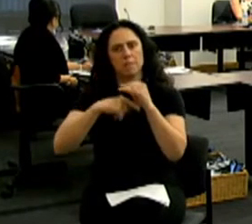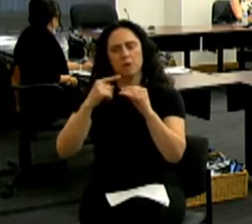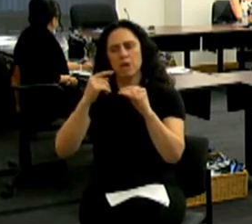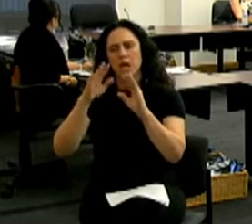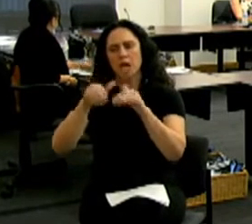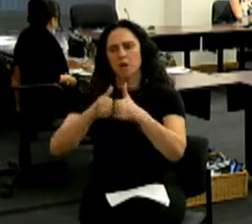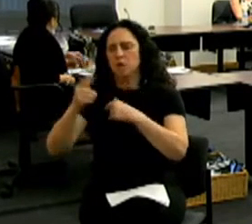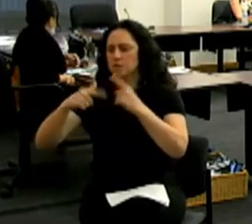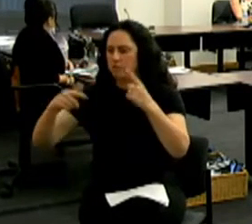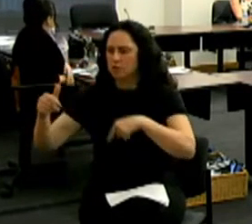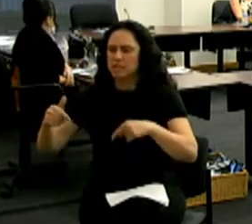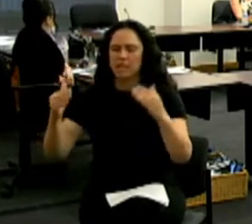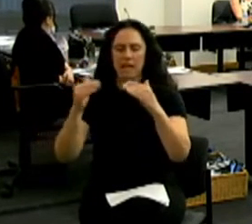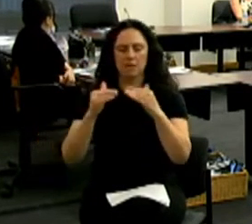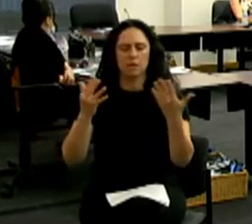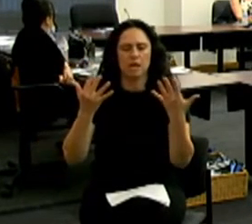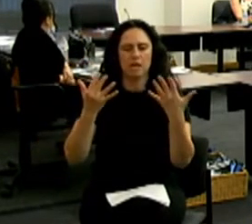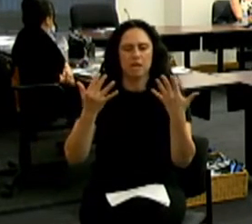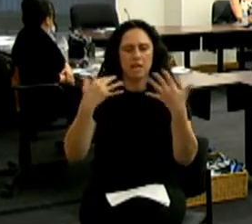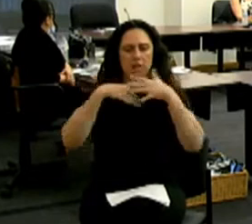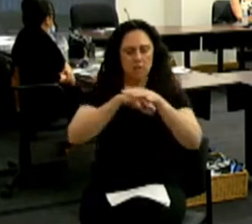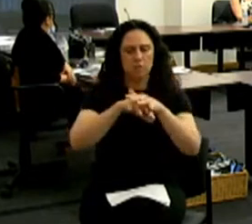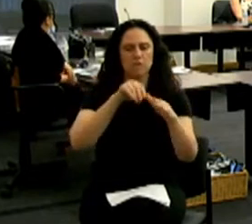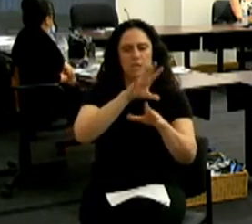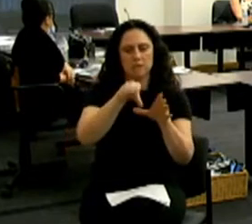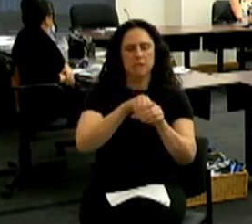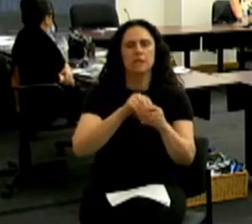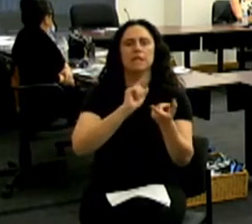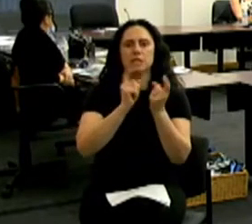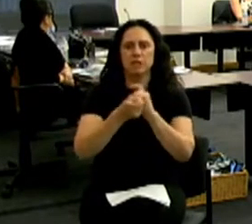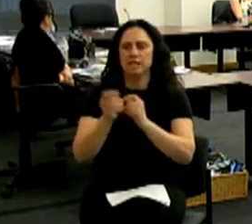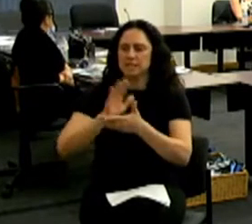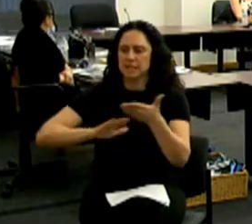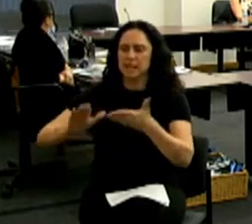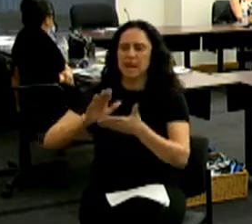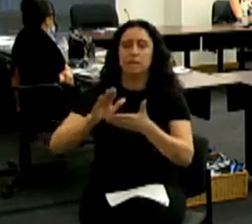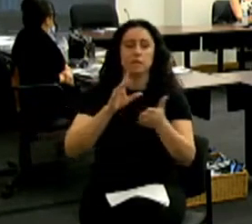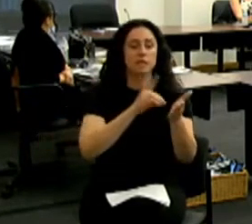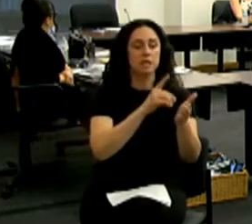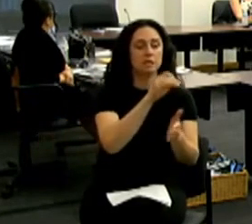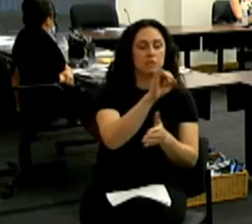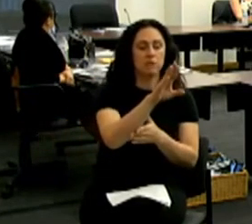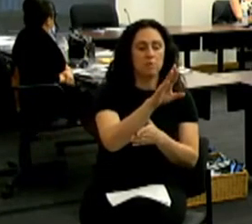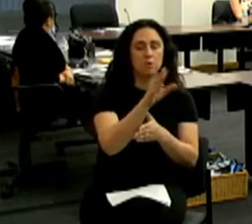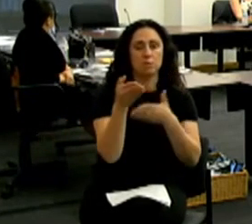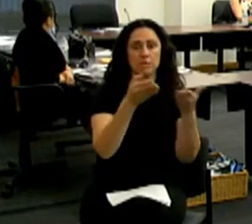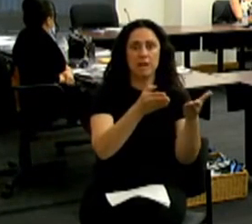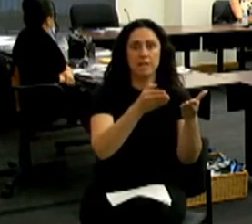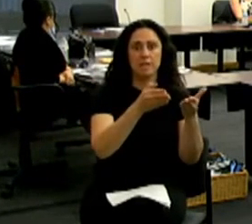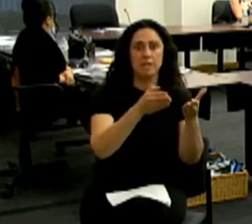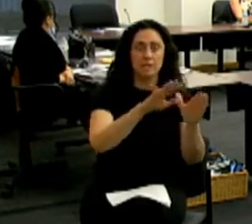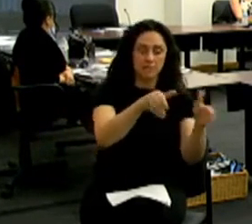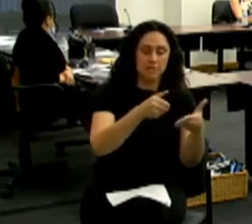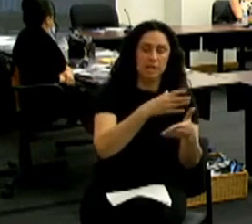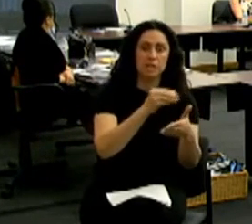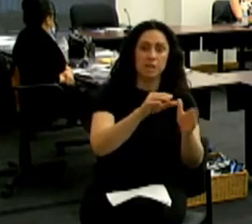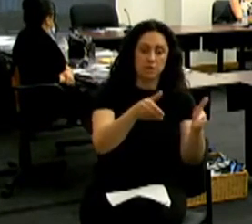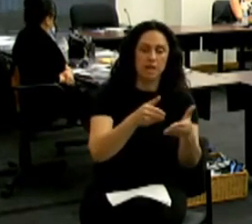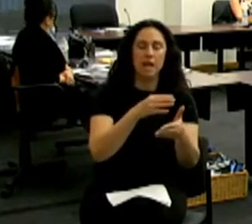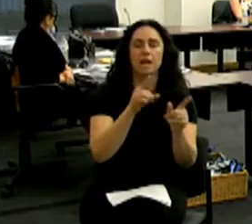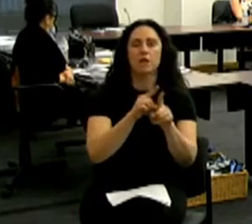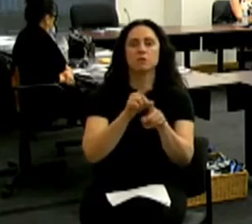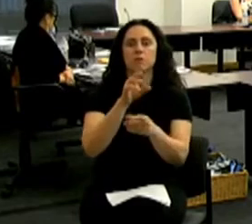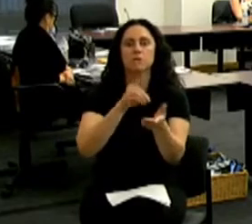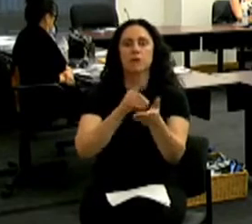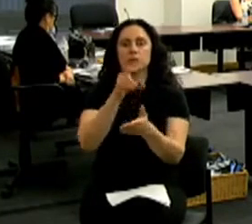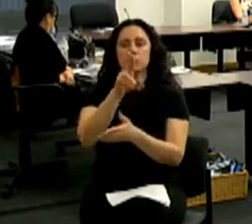and inclusion changes the college landscape, where Dr. Farmer provided the invitation and the introduction, and Dr. Irvin stole the show as